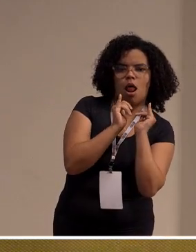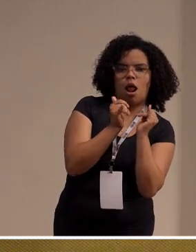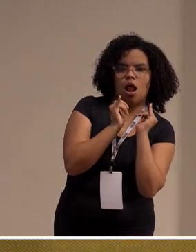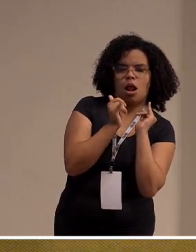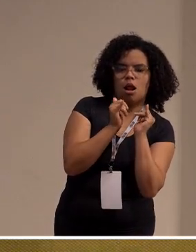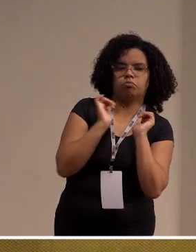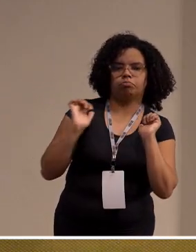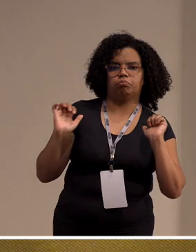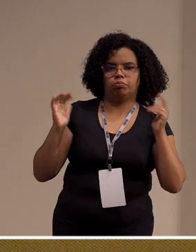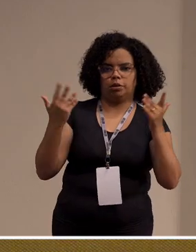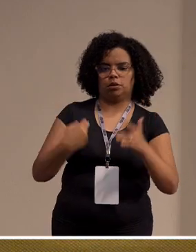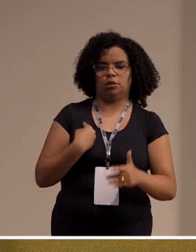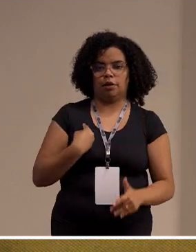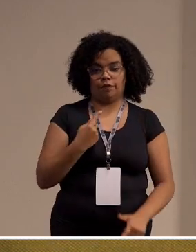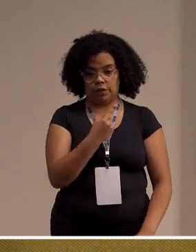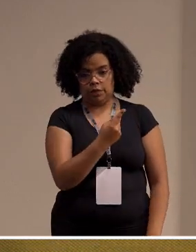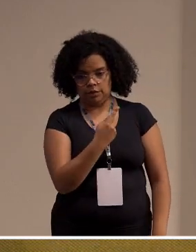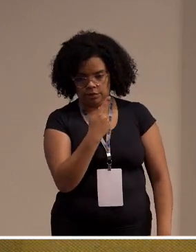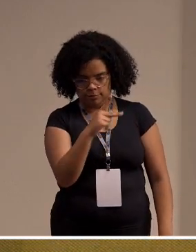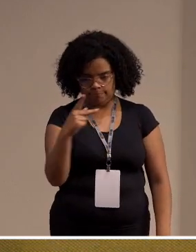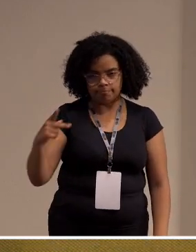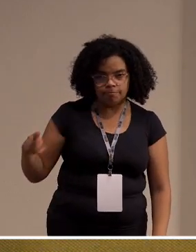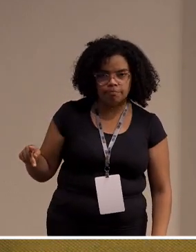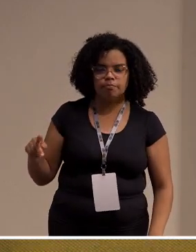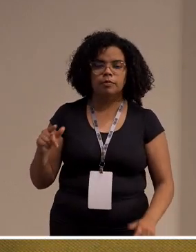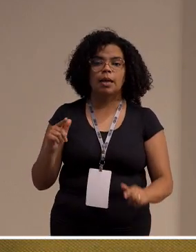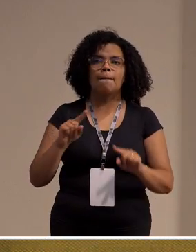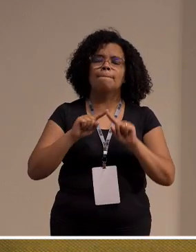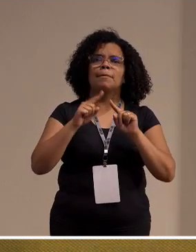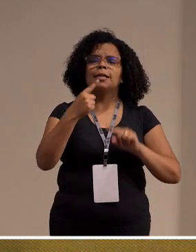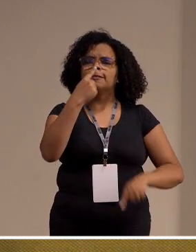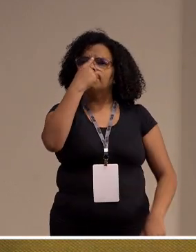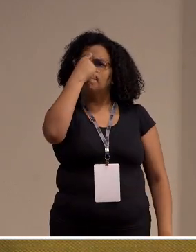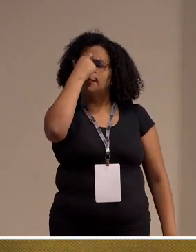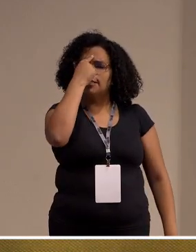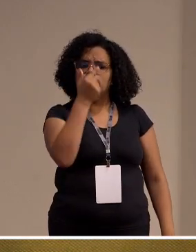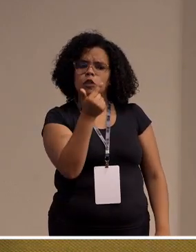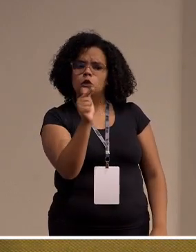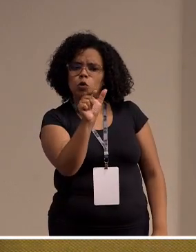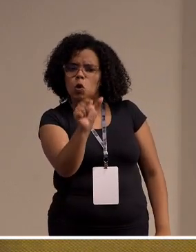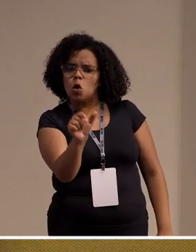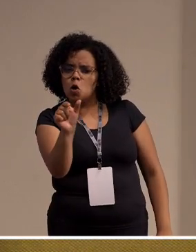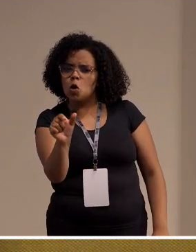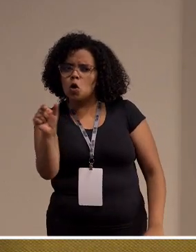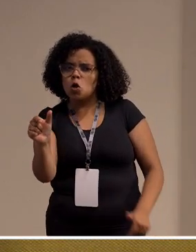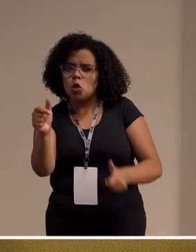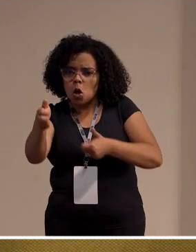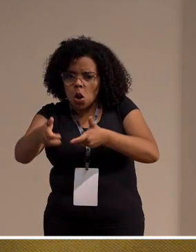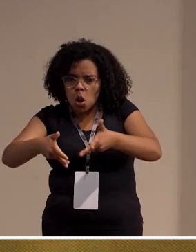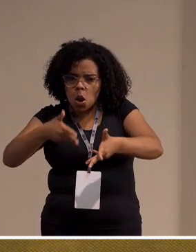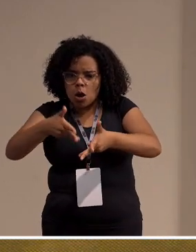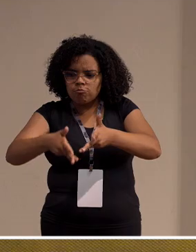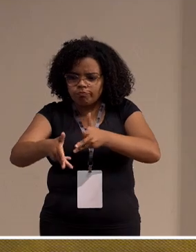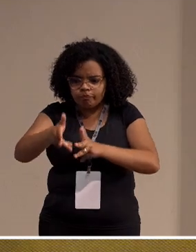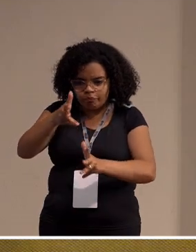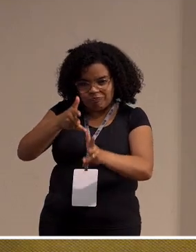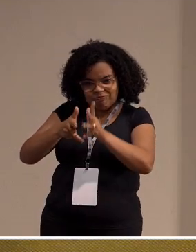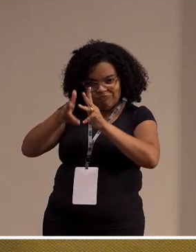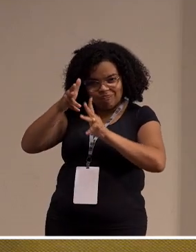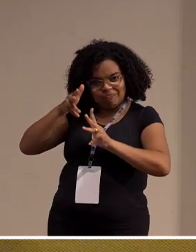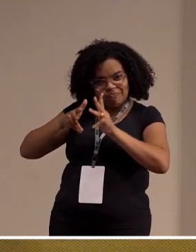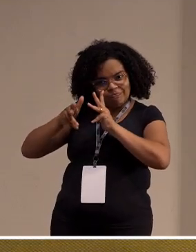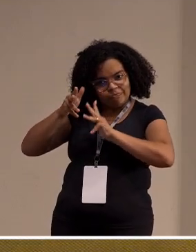point, when I was writing, these other characters began to speak to me and say, well, you know, William isn't always